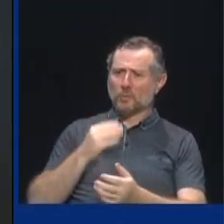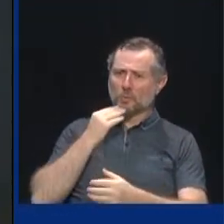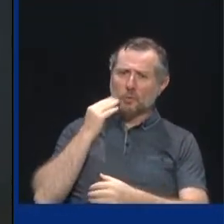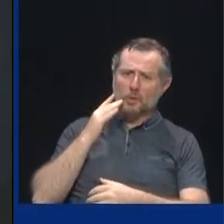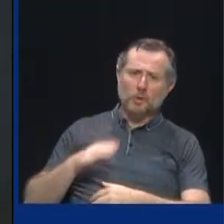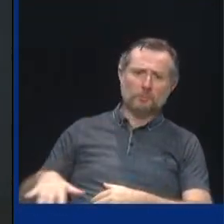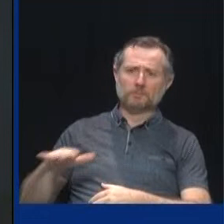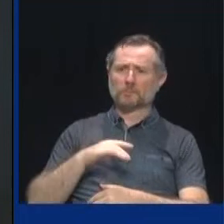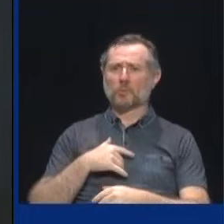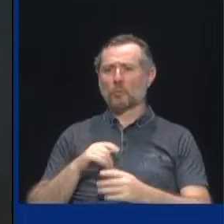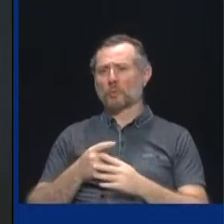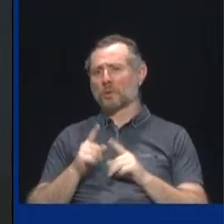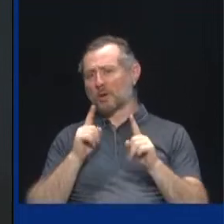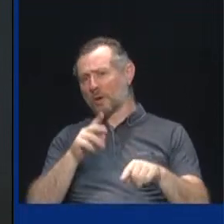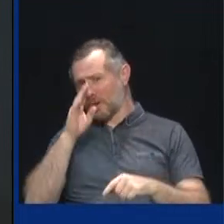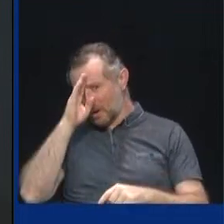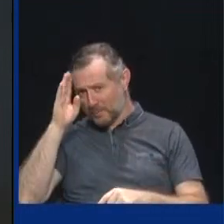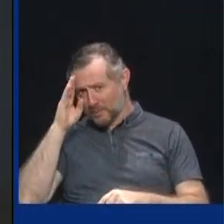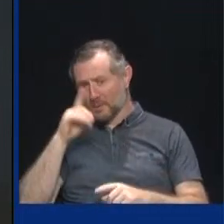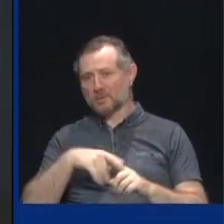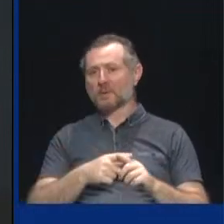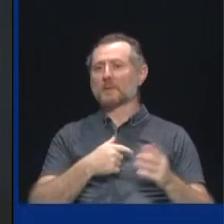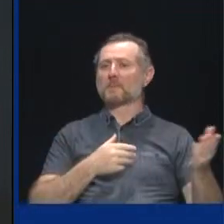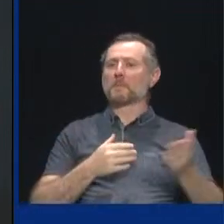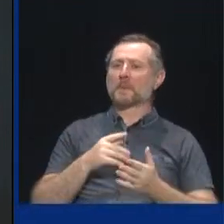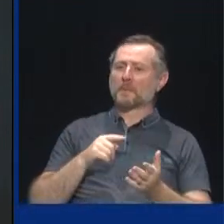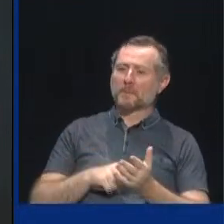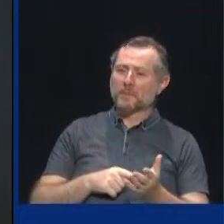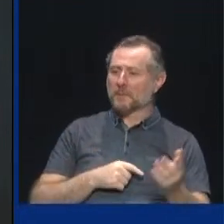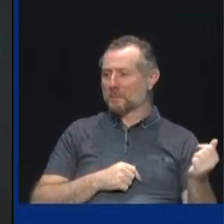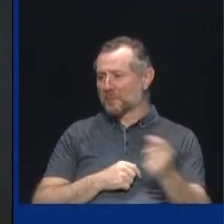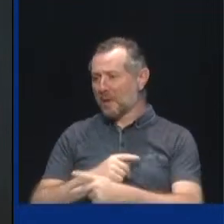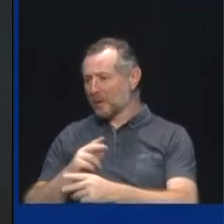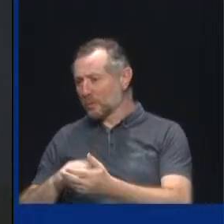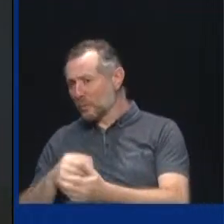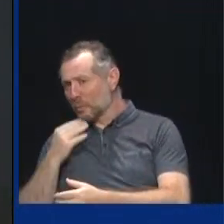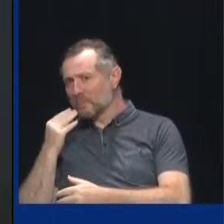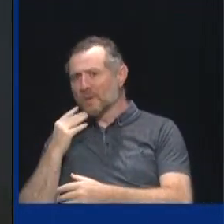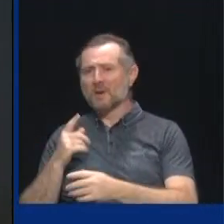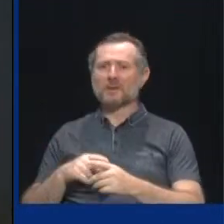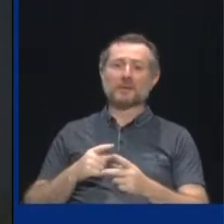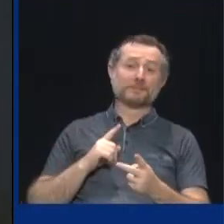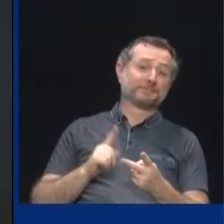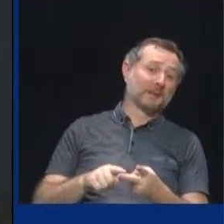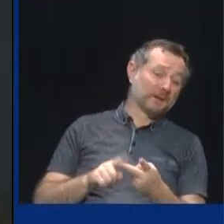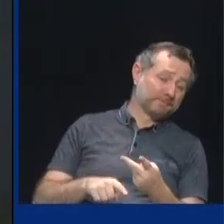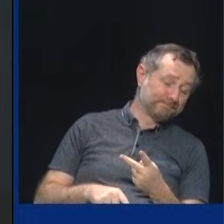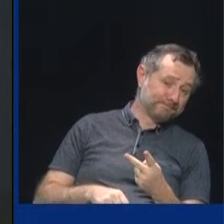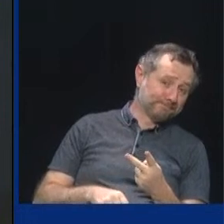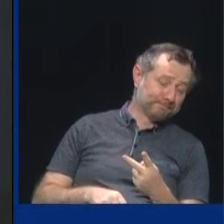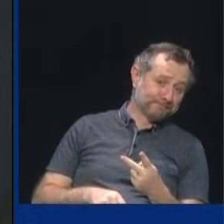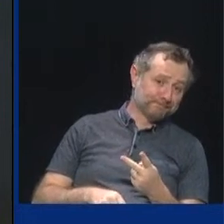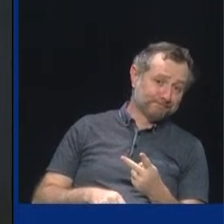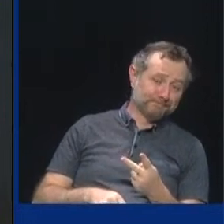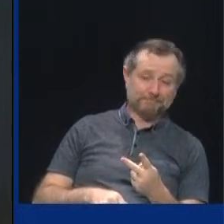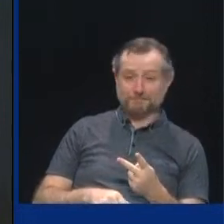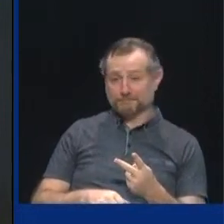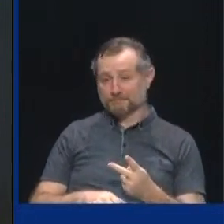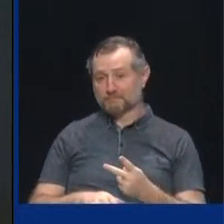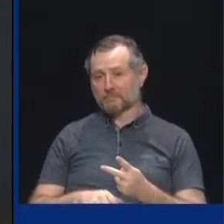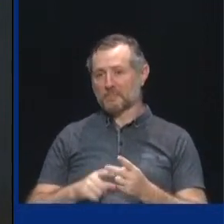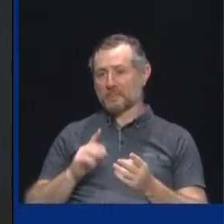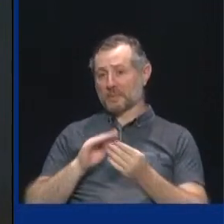a hospital, when they were brought back to the nursing home. Second, by the number